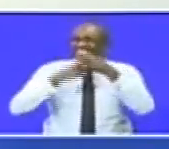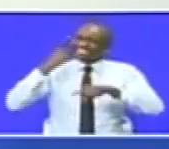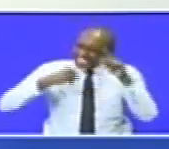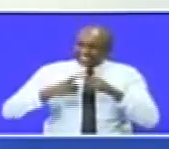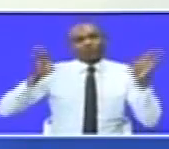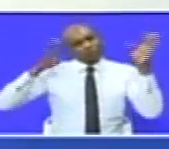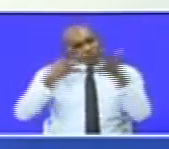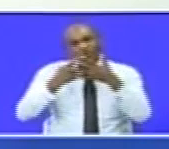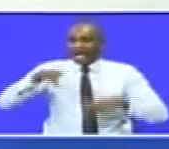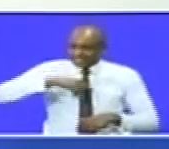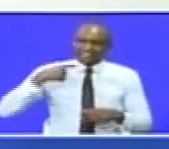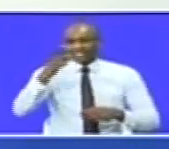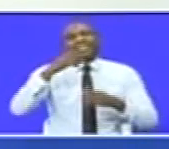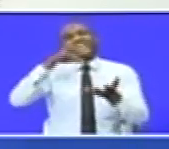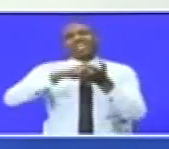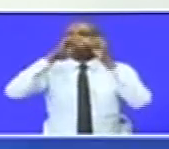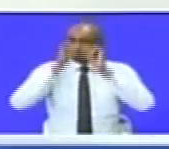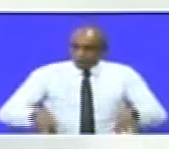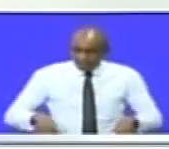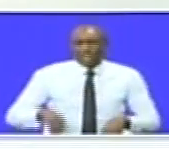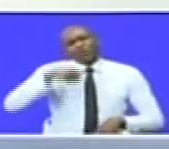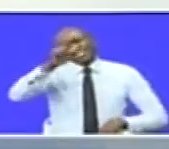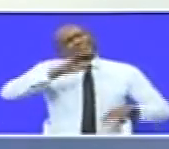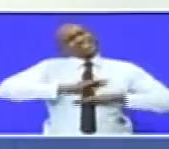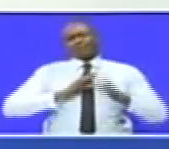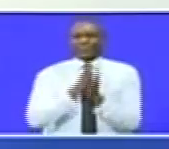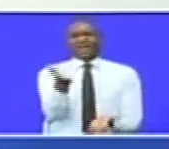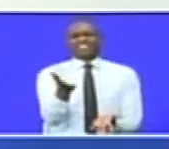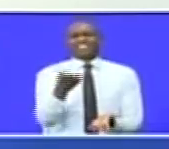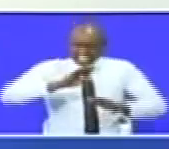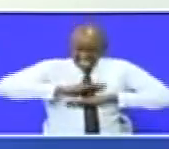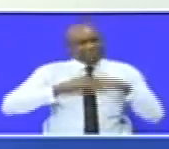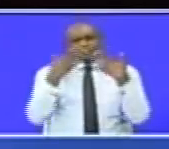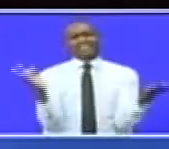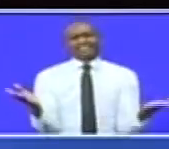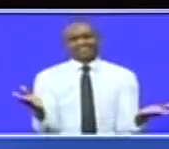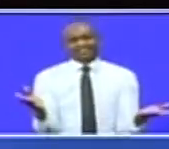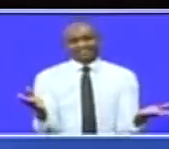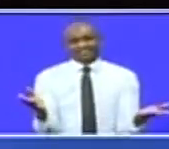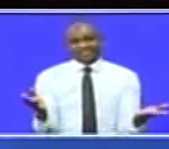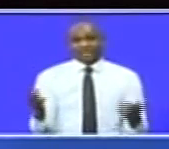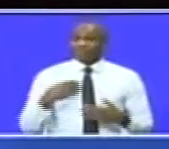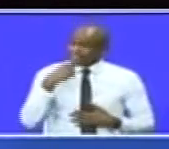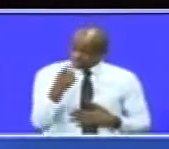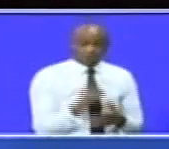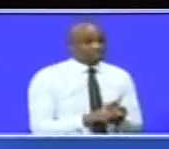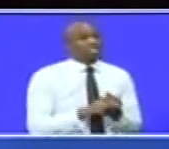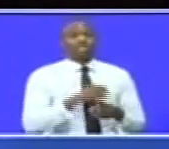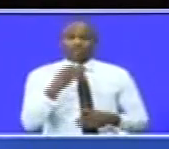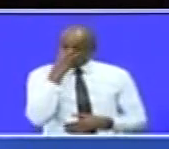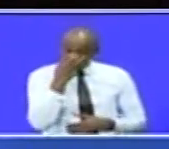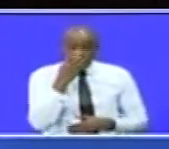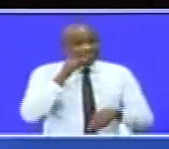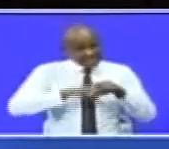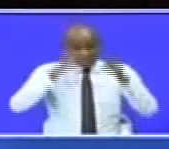wameshindwa, wamesema hakuna kesi. Tosheka na haya. Tosheka na haya. I congratulate Ruto after